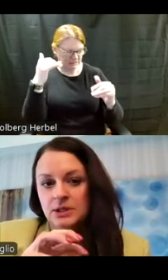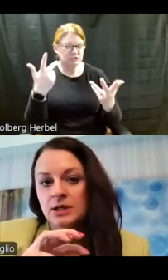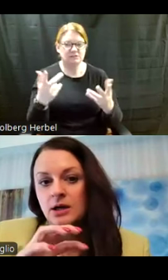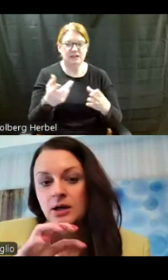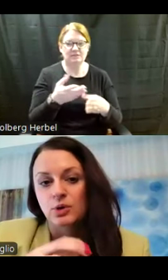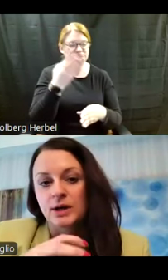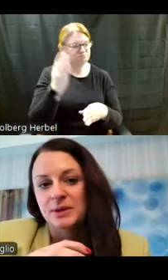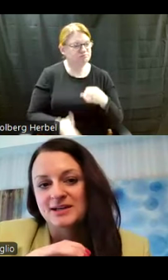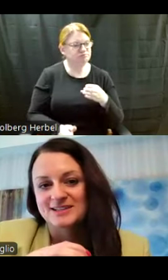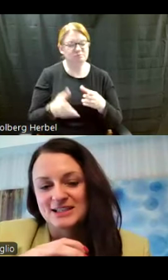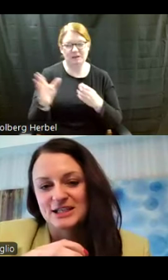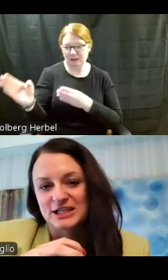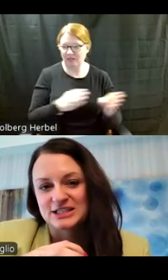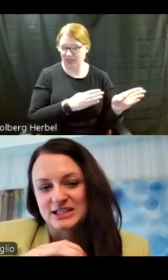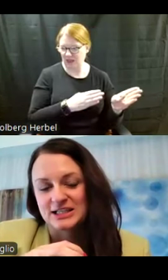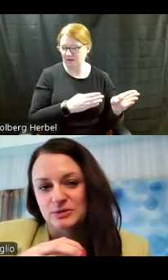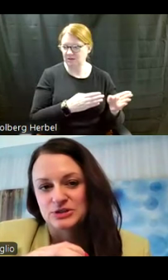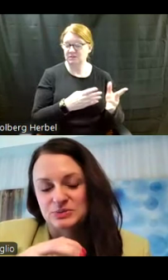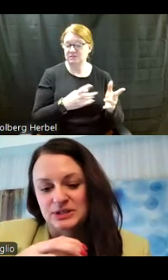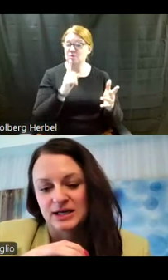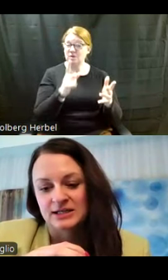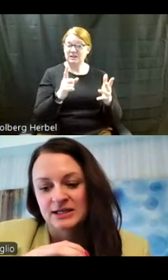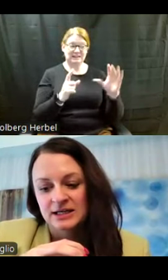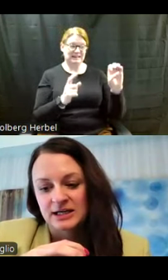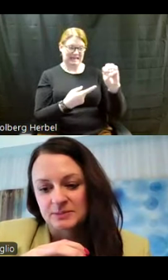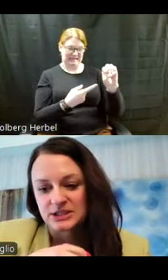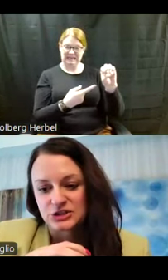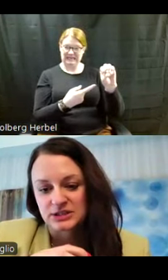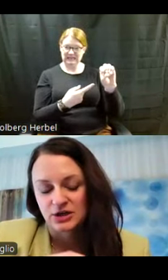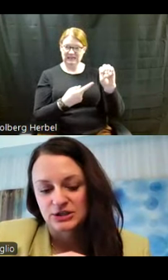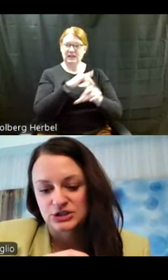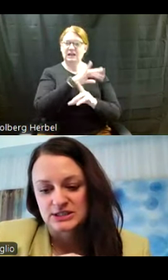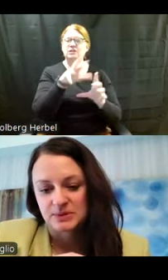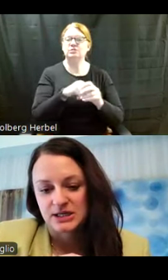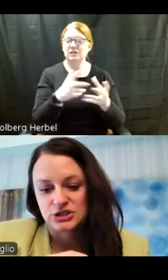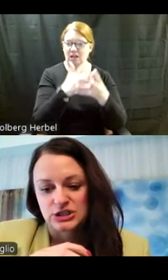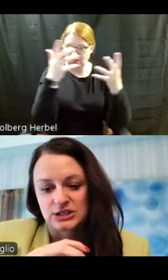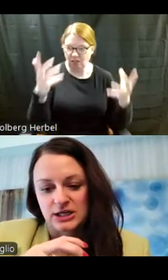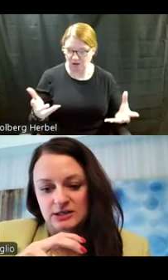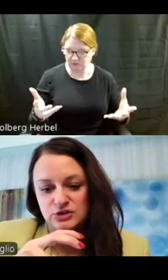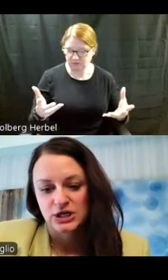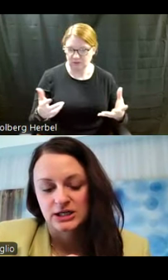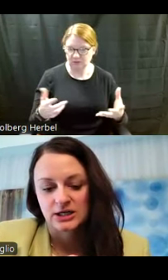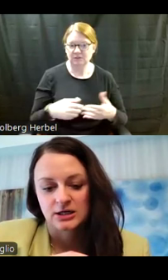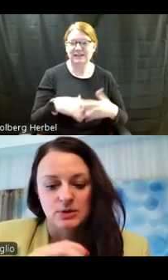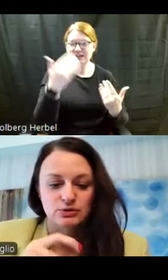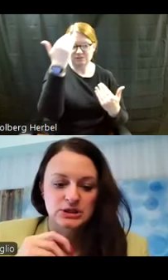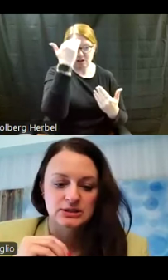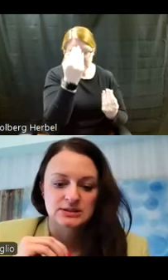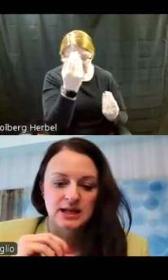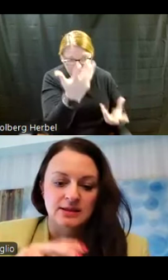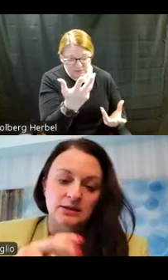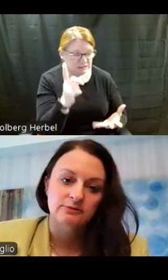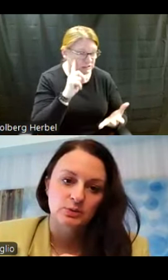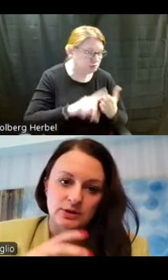up quite a bit into the E, which is really that essentially knowledge dissemination, kind of checking in on